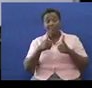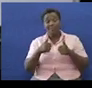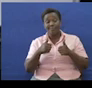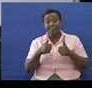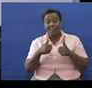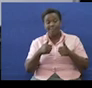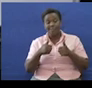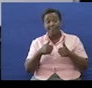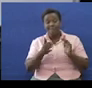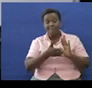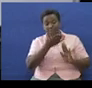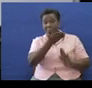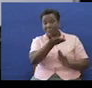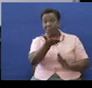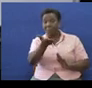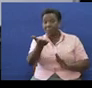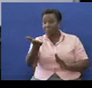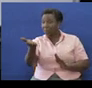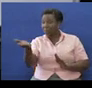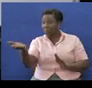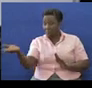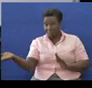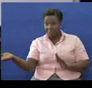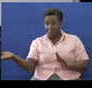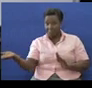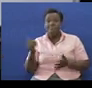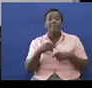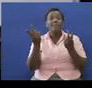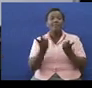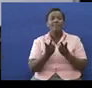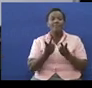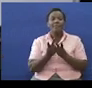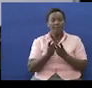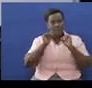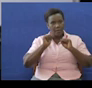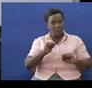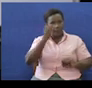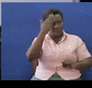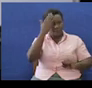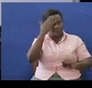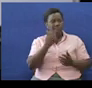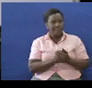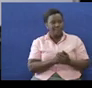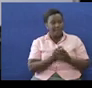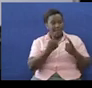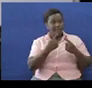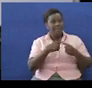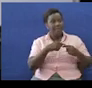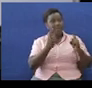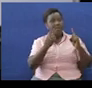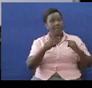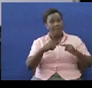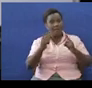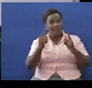we expect or we depend for water flow. Now, you have to know that